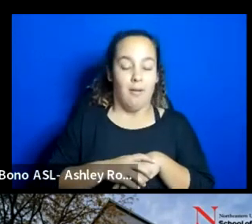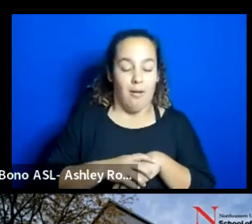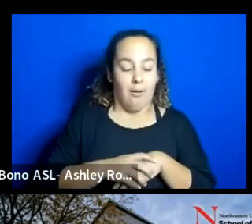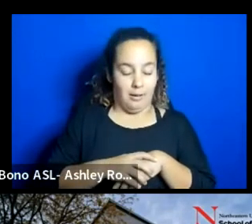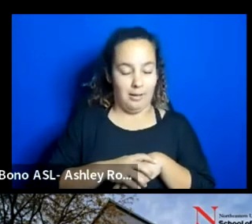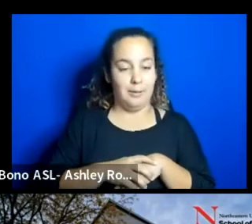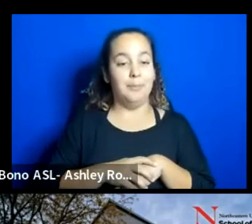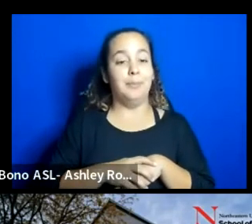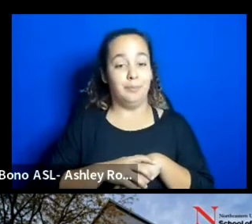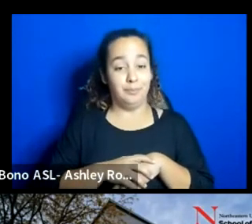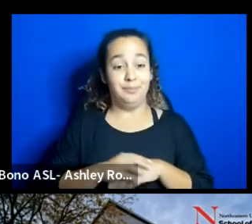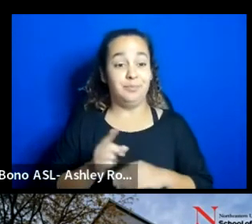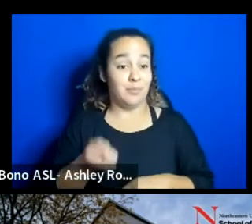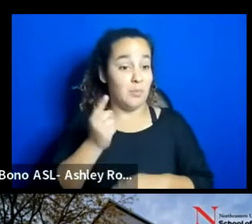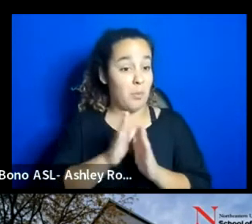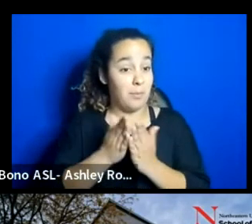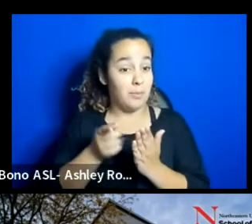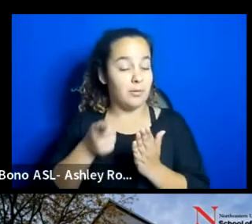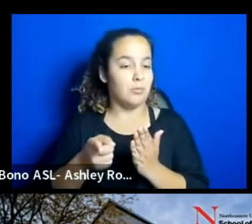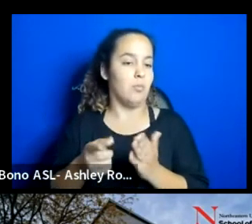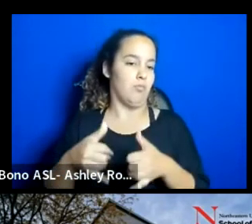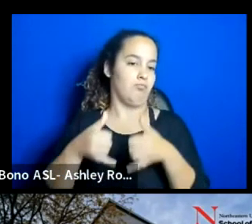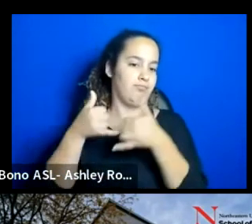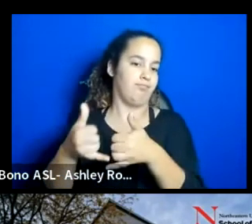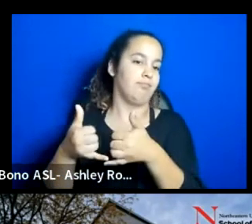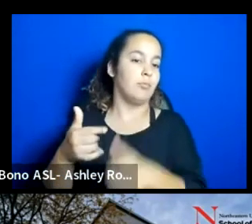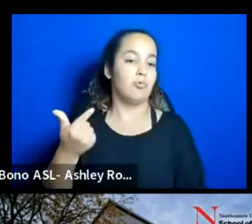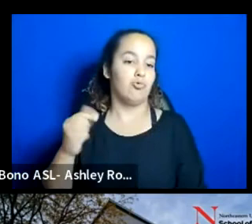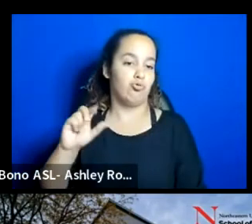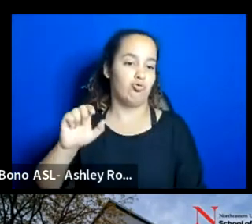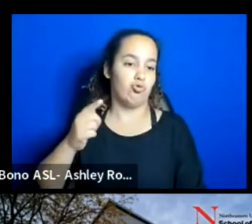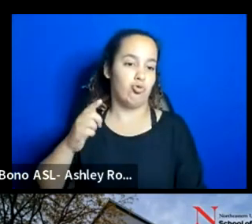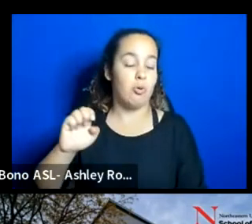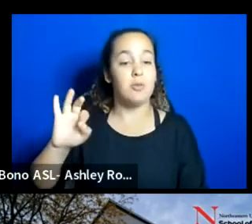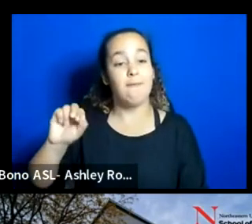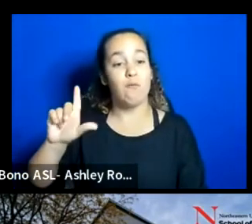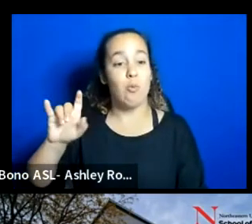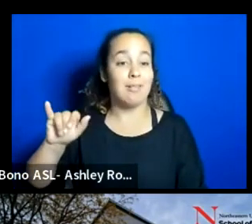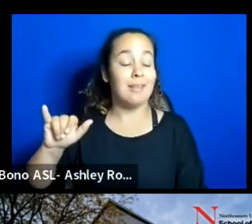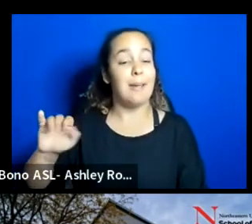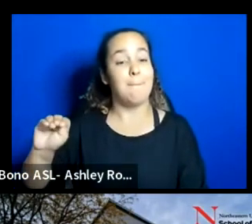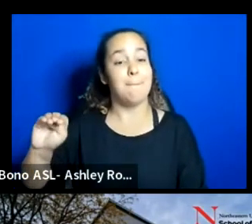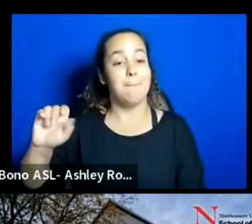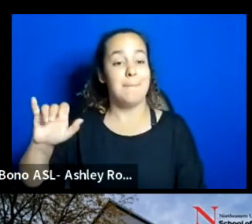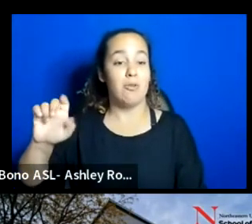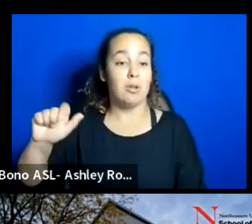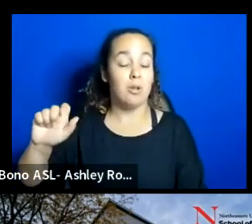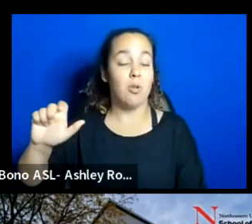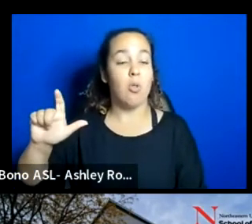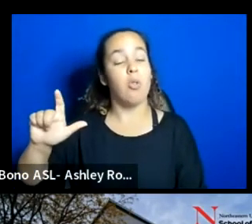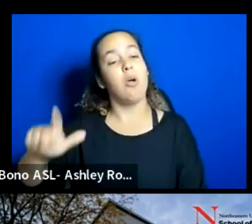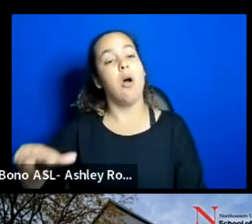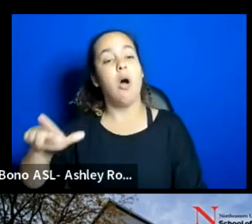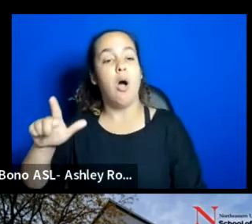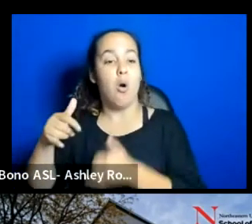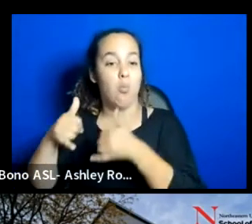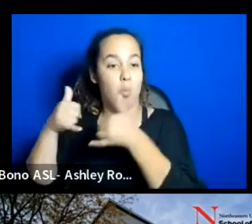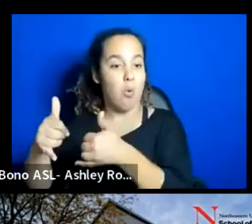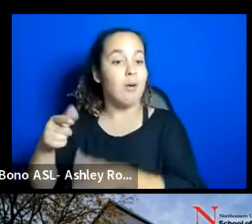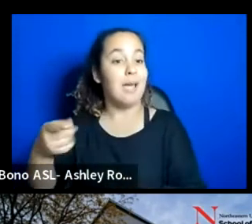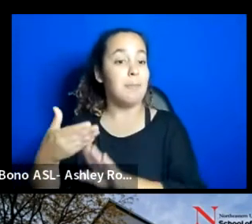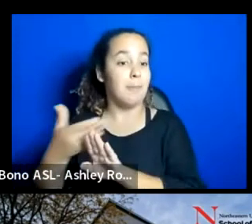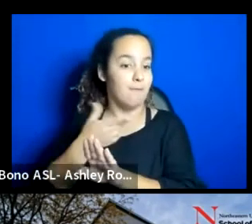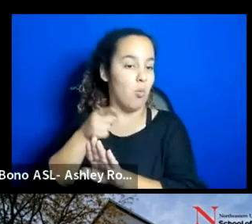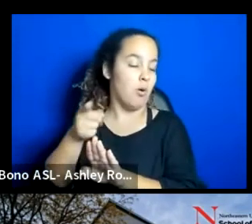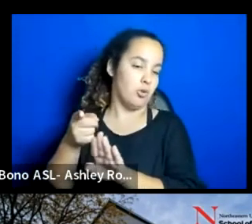the George Friedley Memorial Award from the Theater Library Association. And she's a former editor of Theater